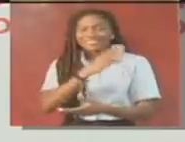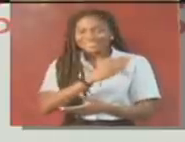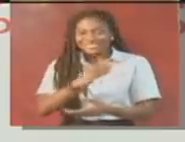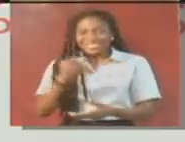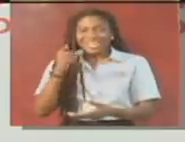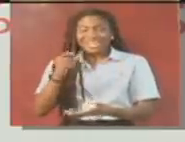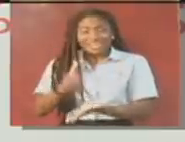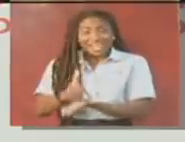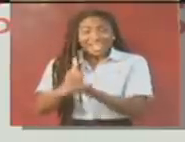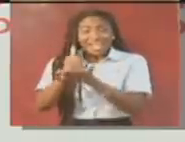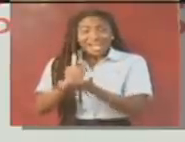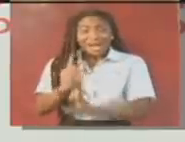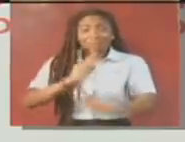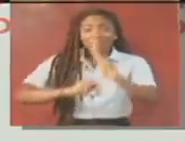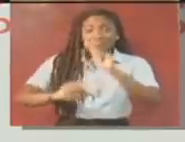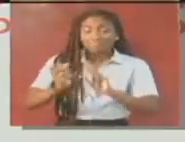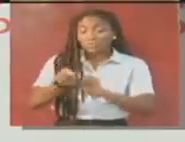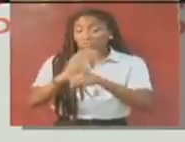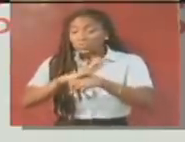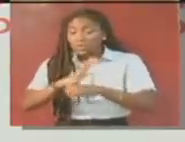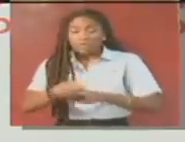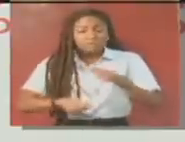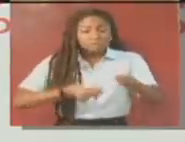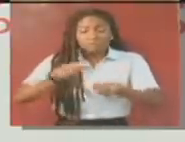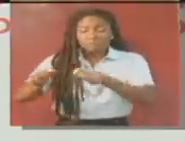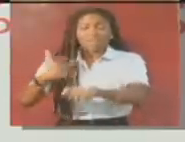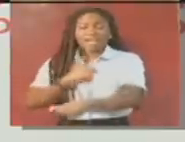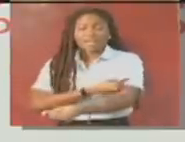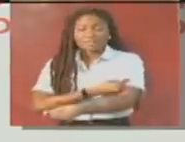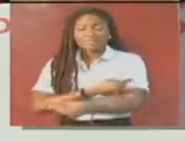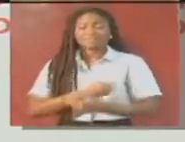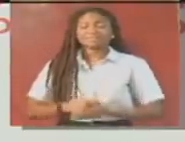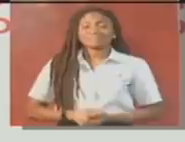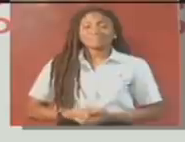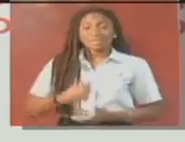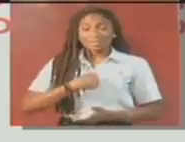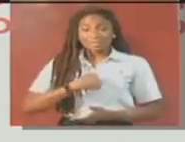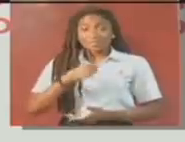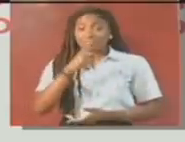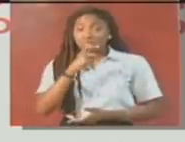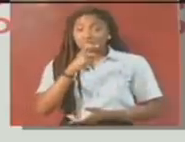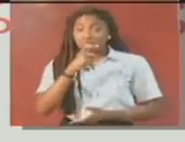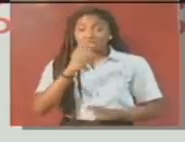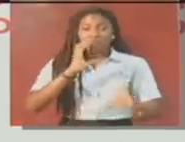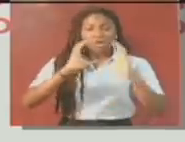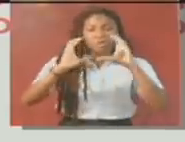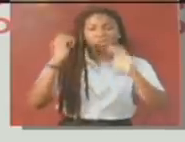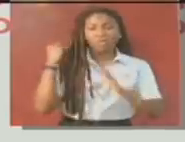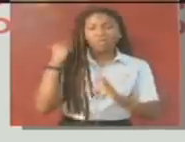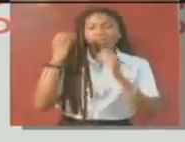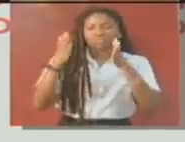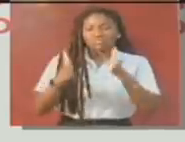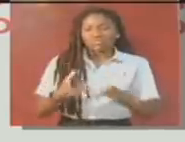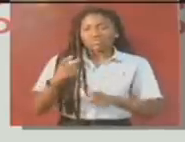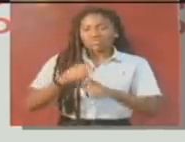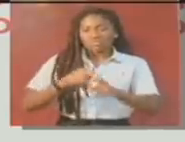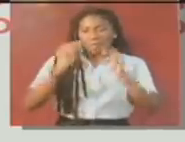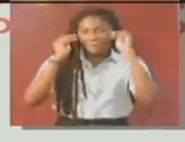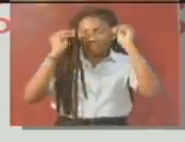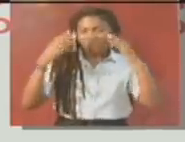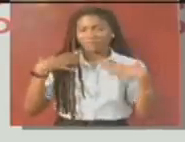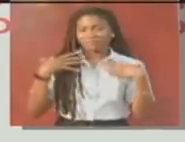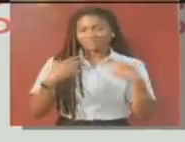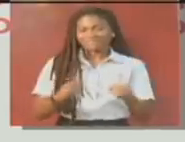COVID-19 Task Force. I am Al Alexander, Senior Corporate Communications Officer at the Ministry of Health, and your moderator